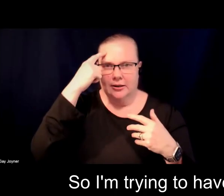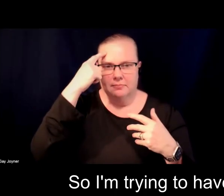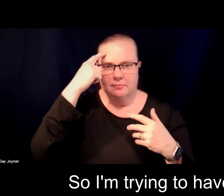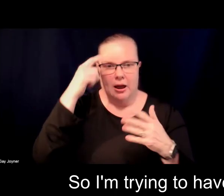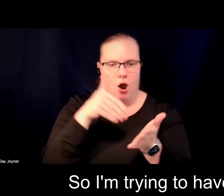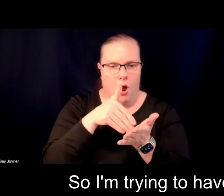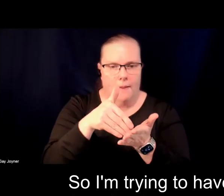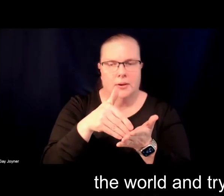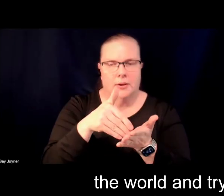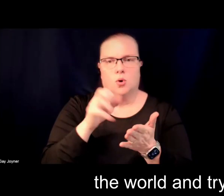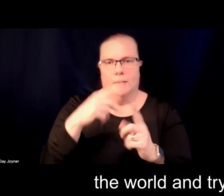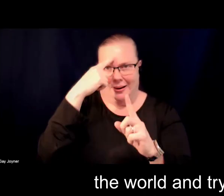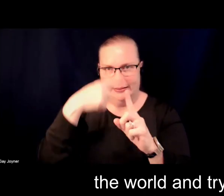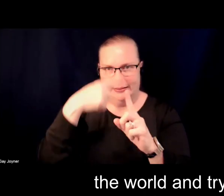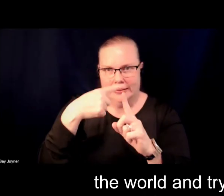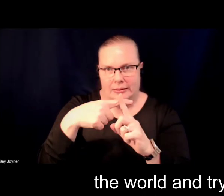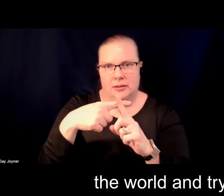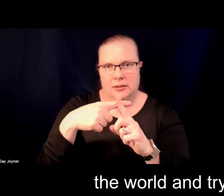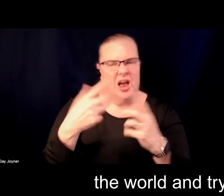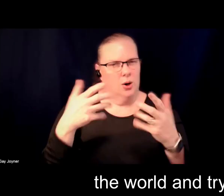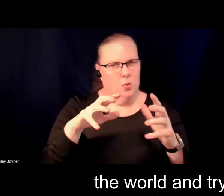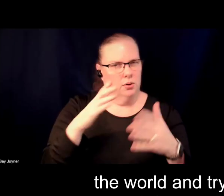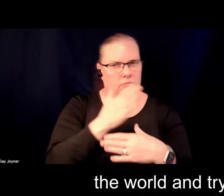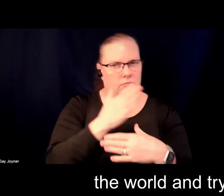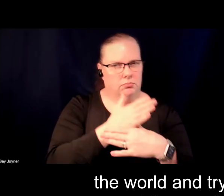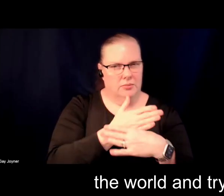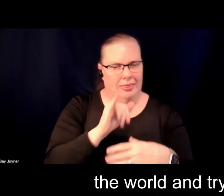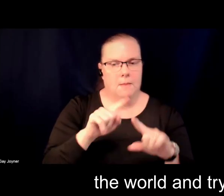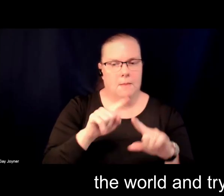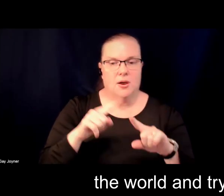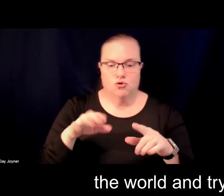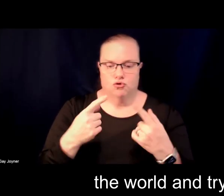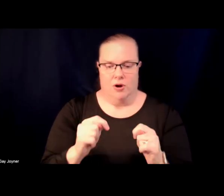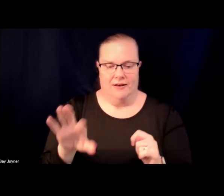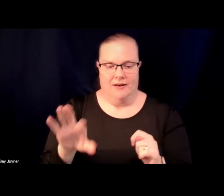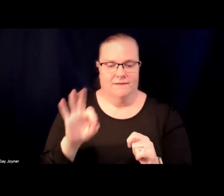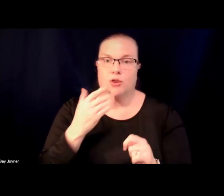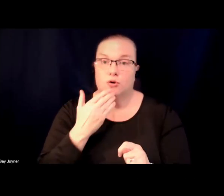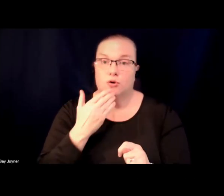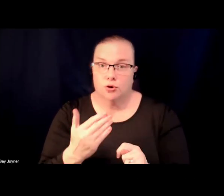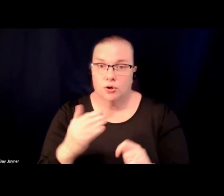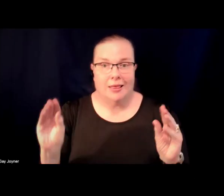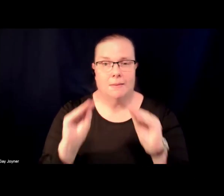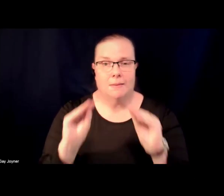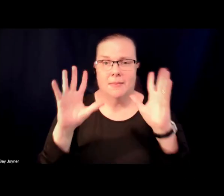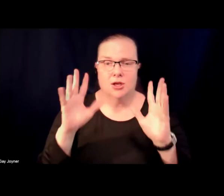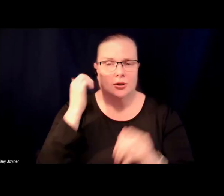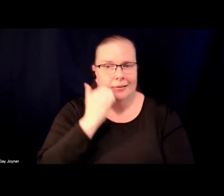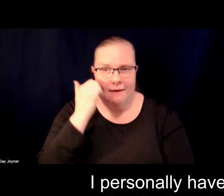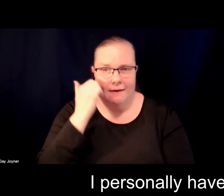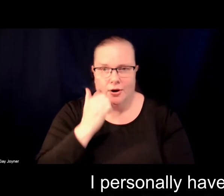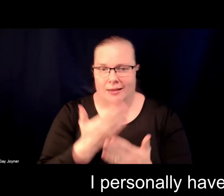or my view of the world and trying to find the good and the magic in the everyday. Um,